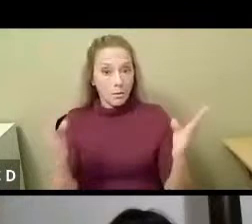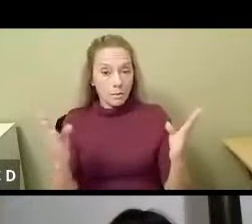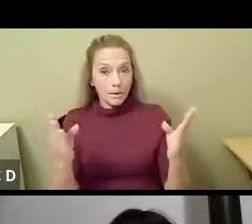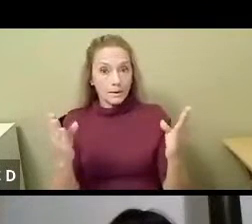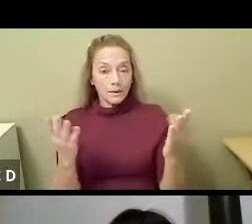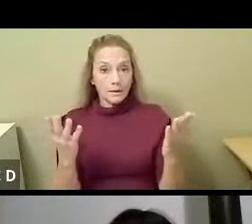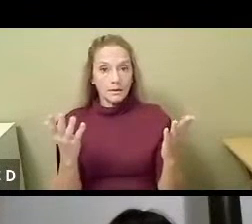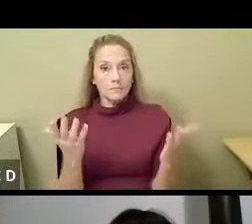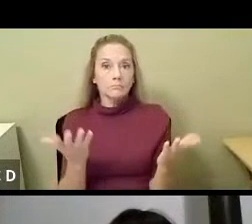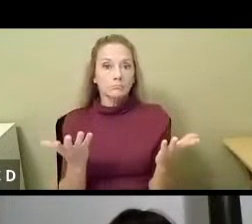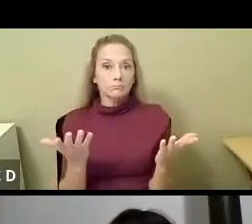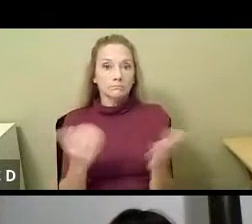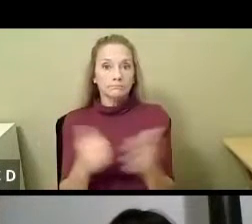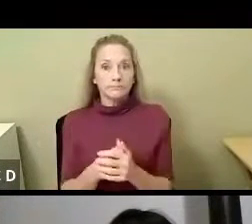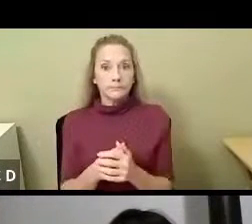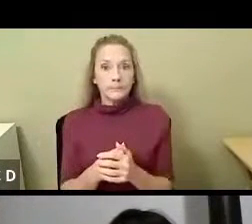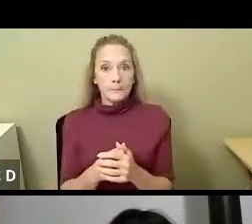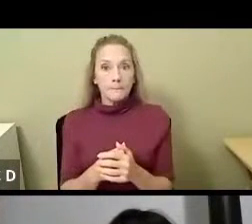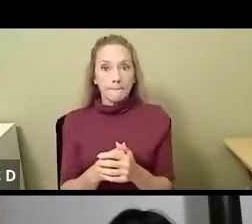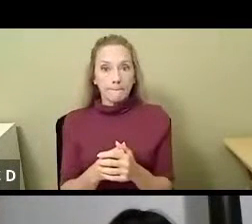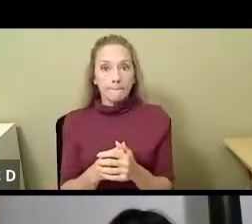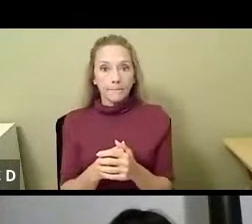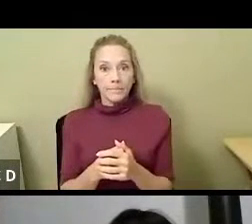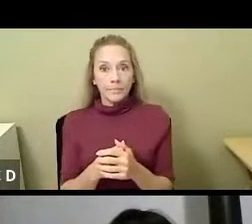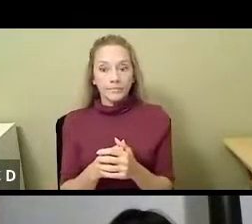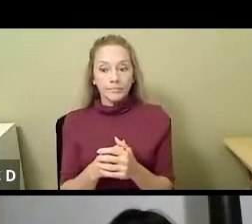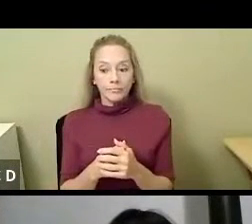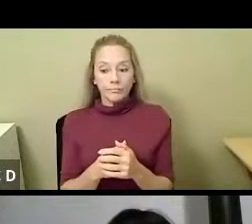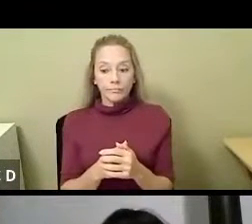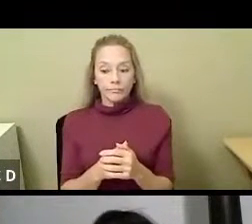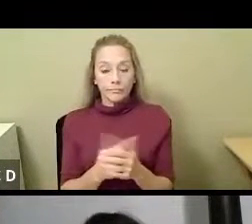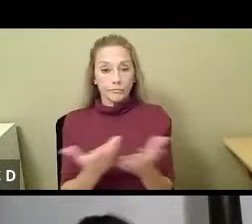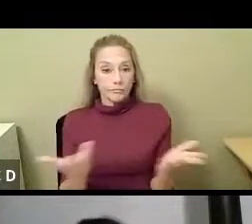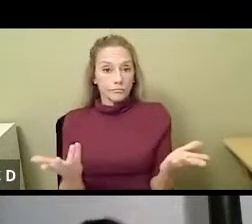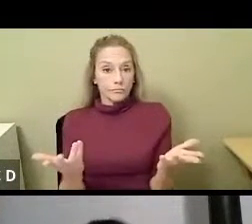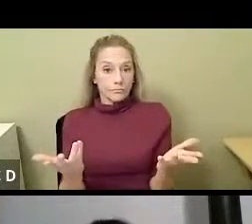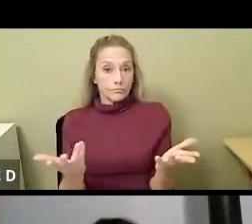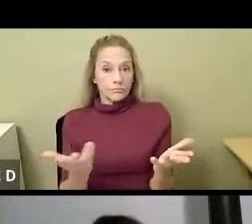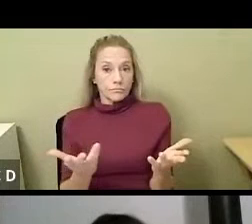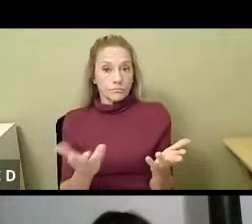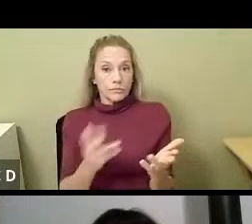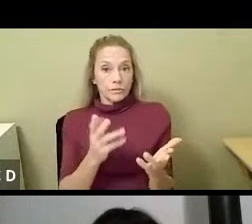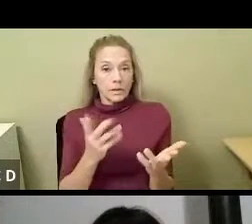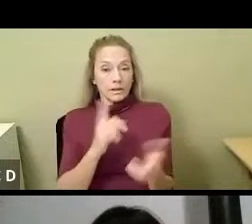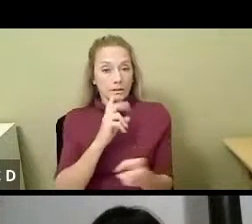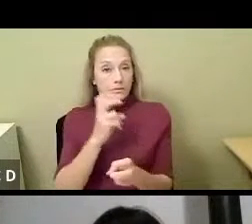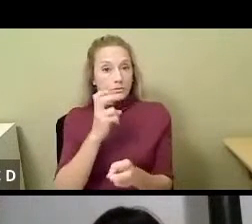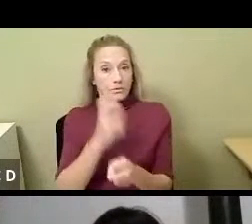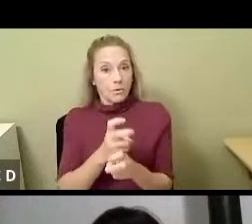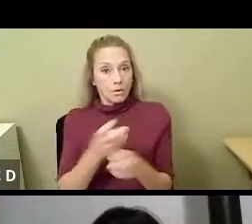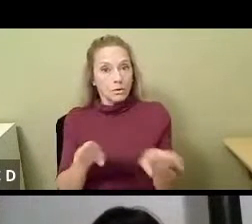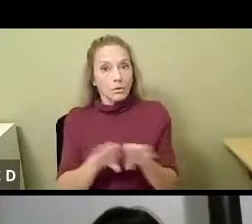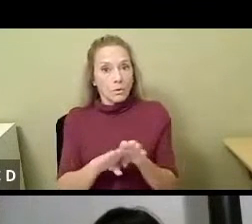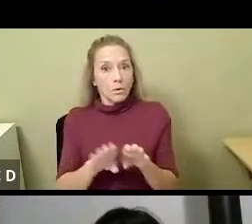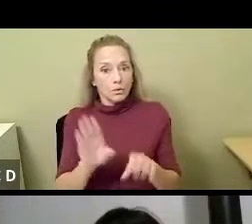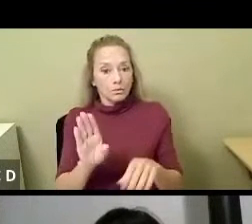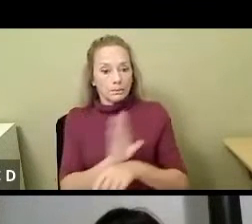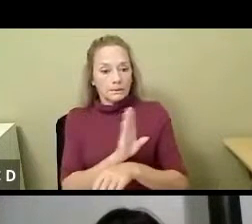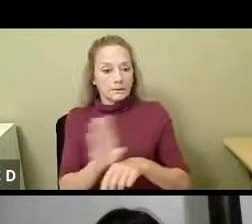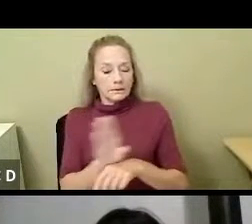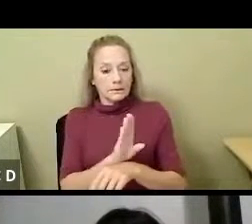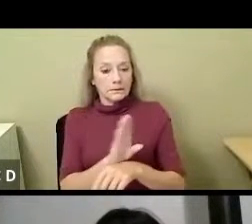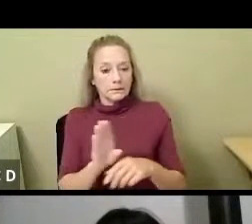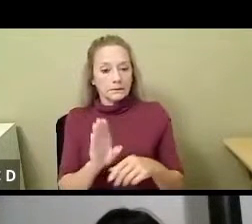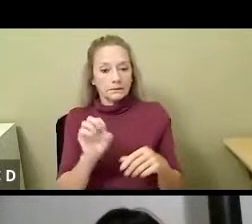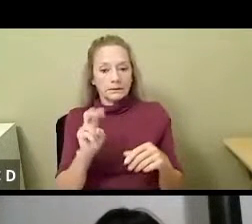I think it was, it's really hard to close businesses, even in a targeted fashion.